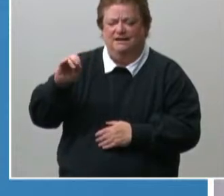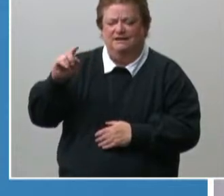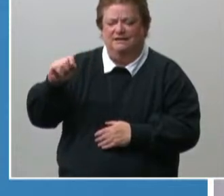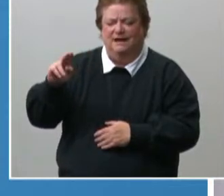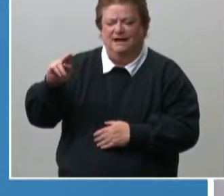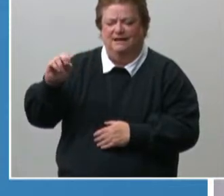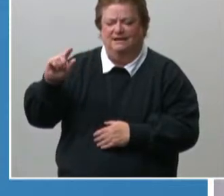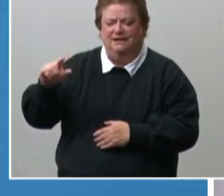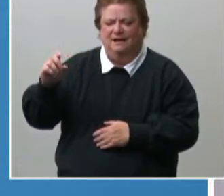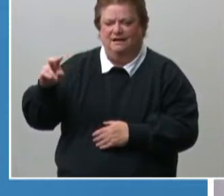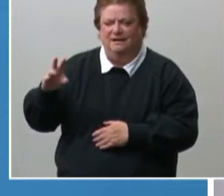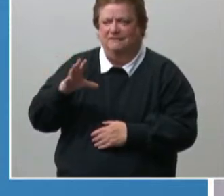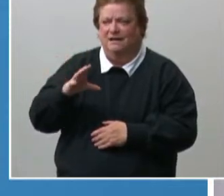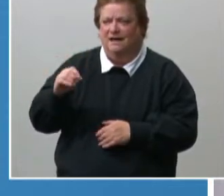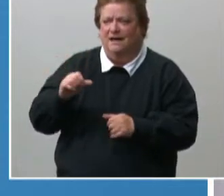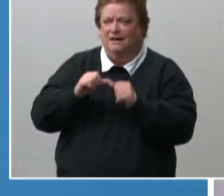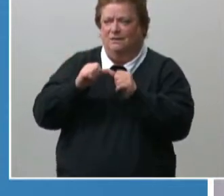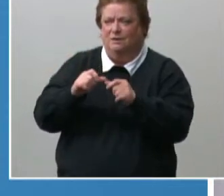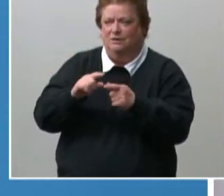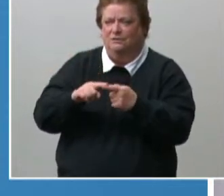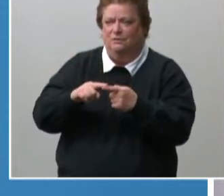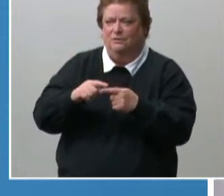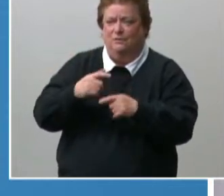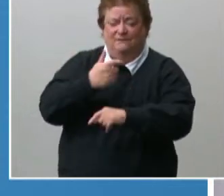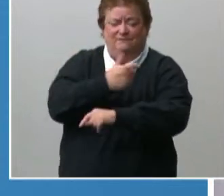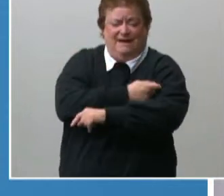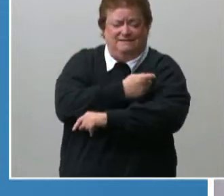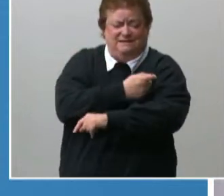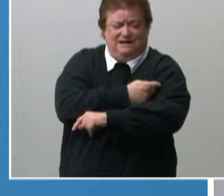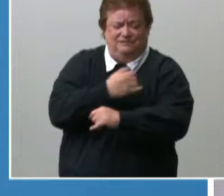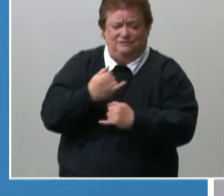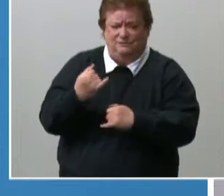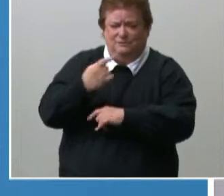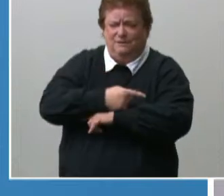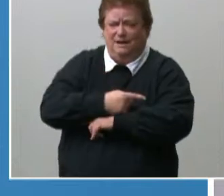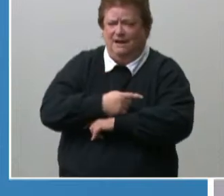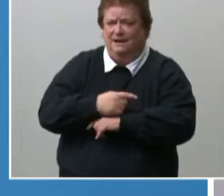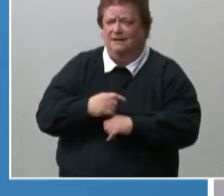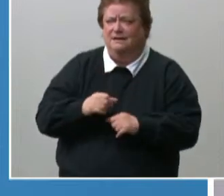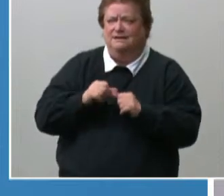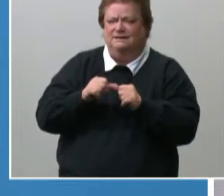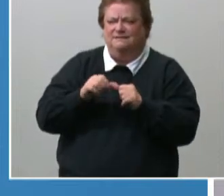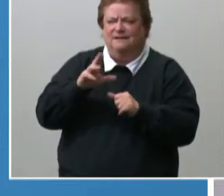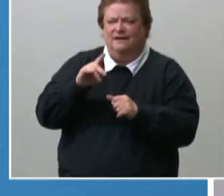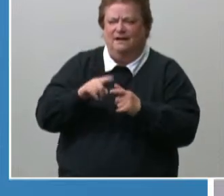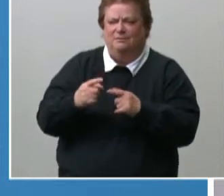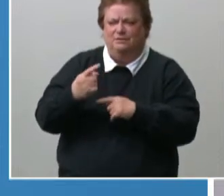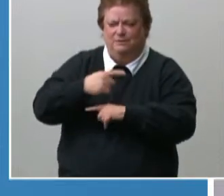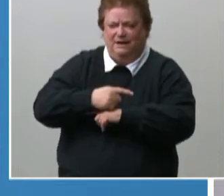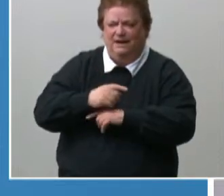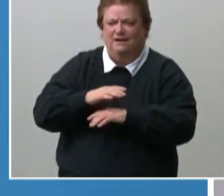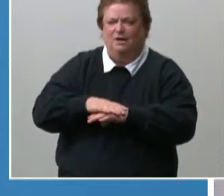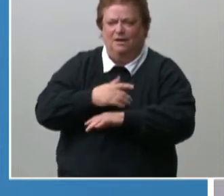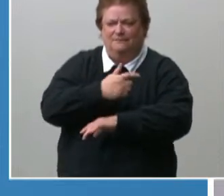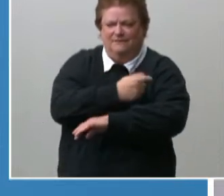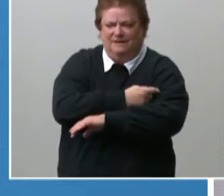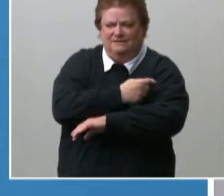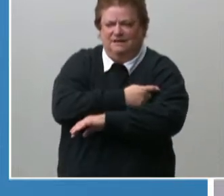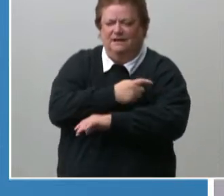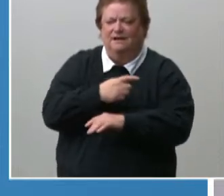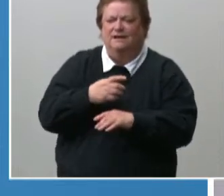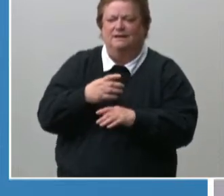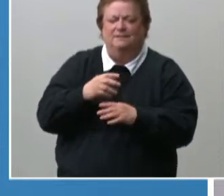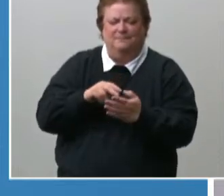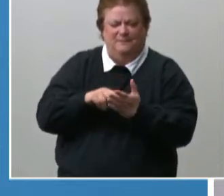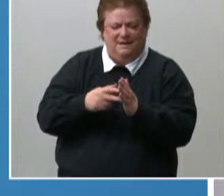covid19.lincoln.ne.gov. In moving on to COVID-19 vaccinations today, staying up to date on COVID-19 vaccines includes